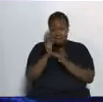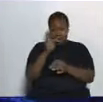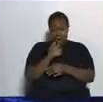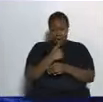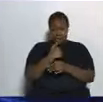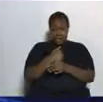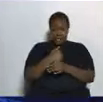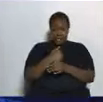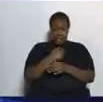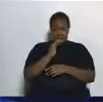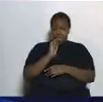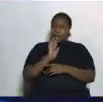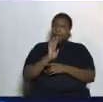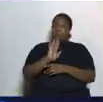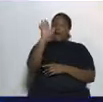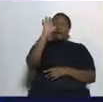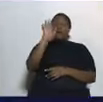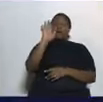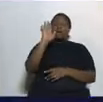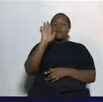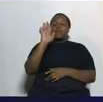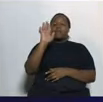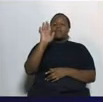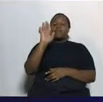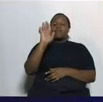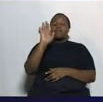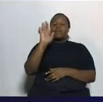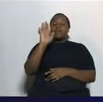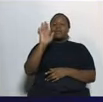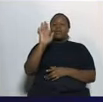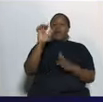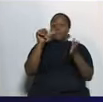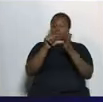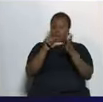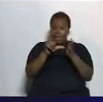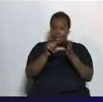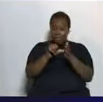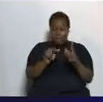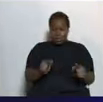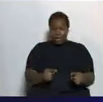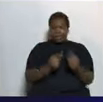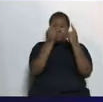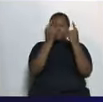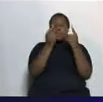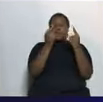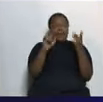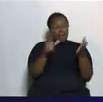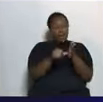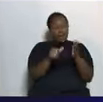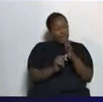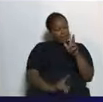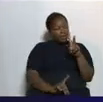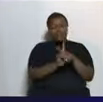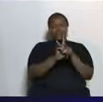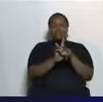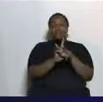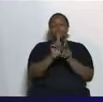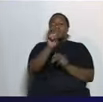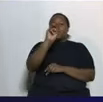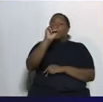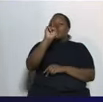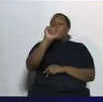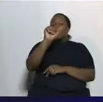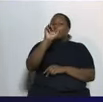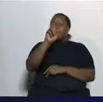yours. Mimi ni wako. The crisis is coming. Na changamoto inakuja, kuna shida inakuja mbele. The mark of the beast will